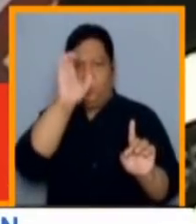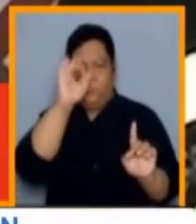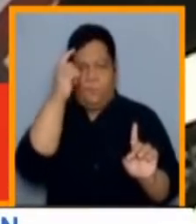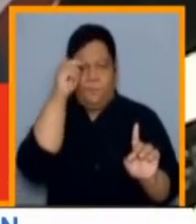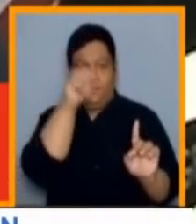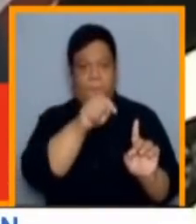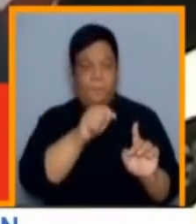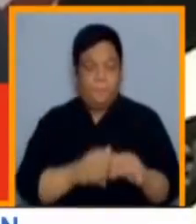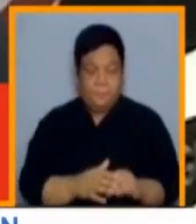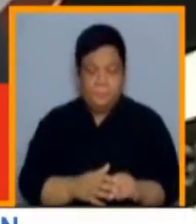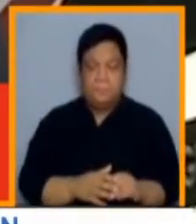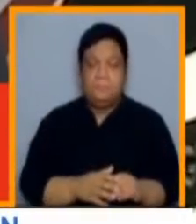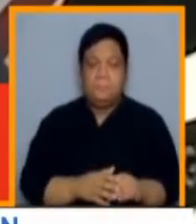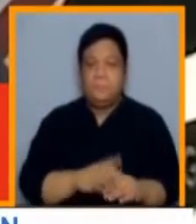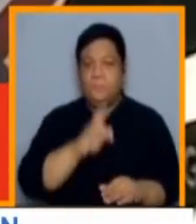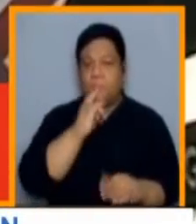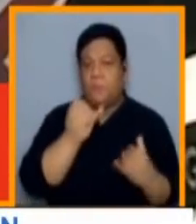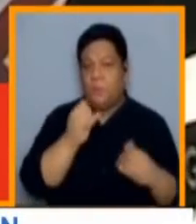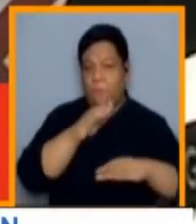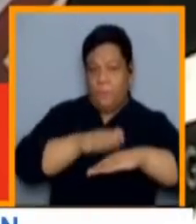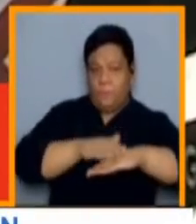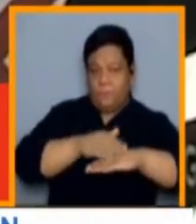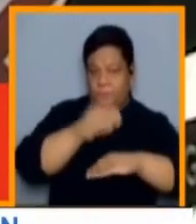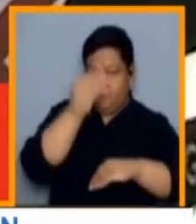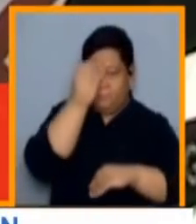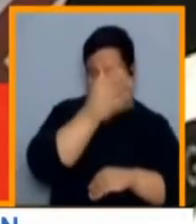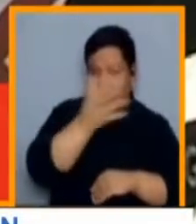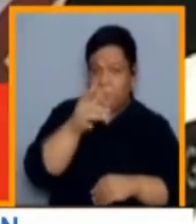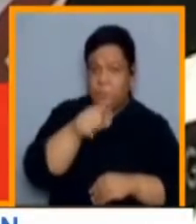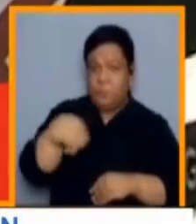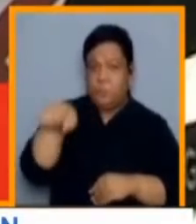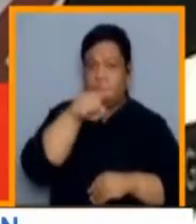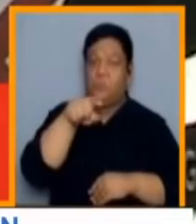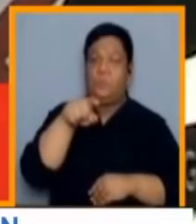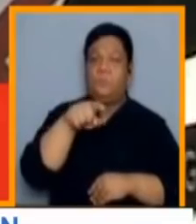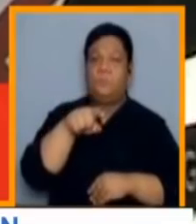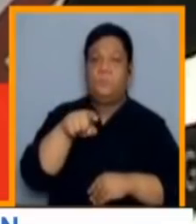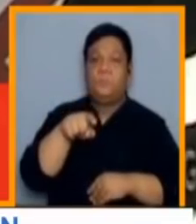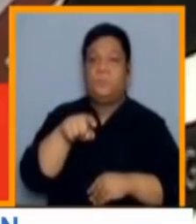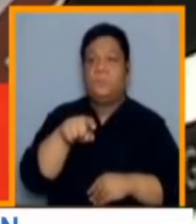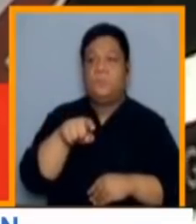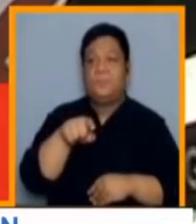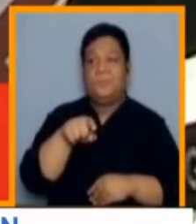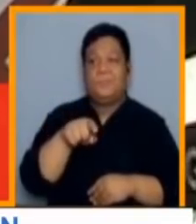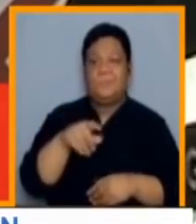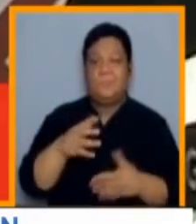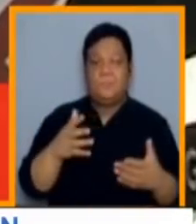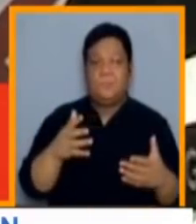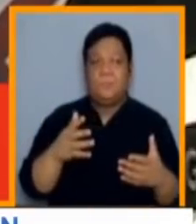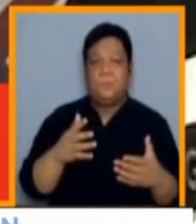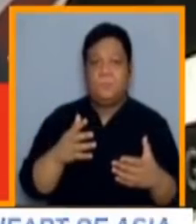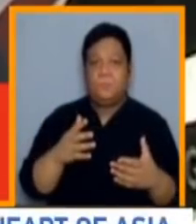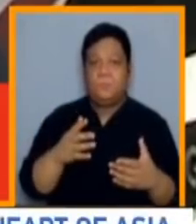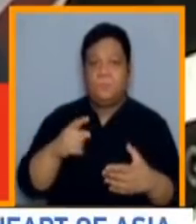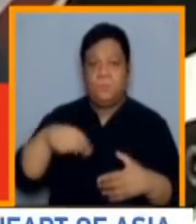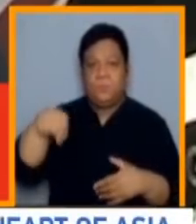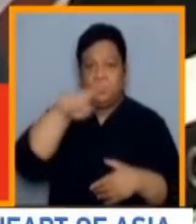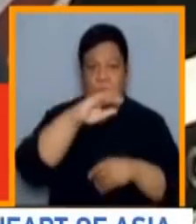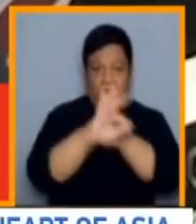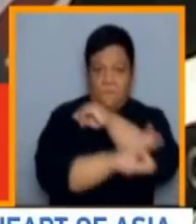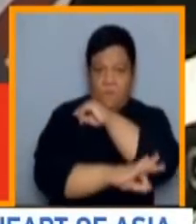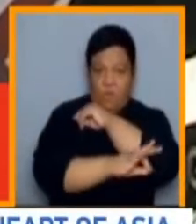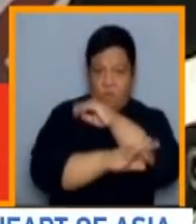a warning for those illegal foreign nationals trying to hide in our